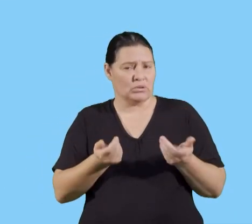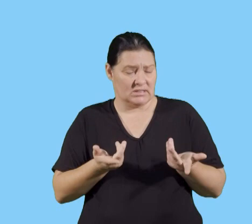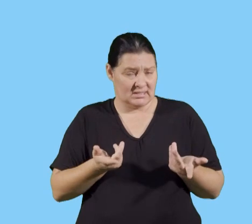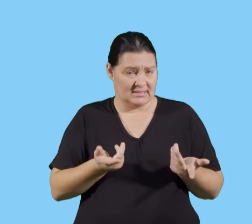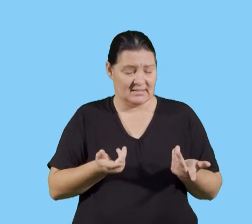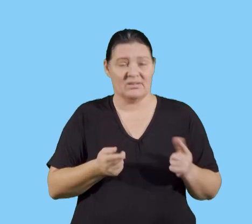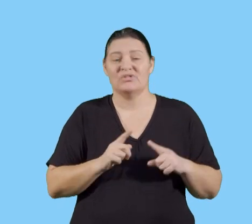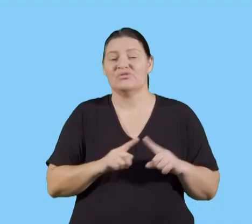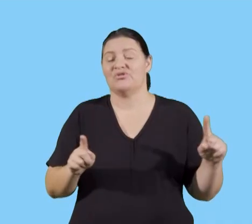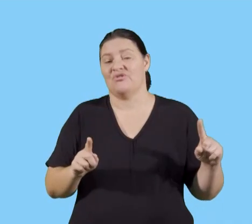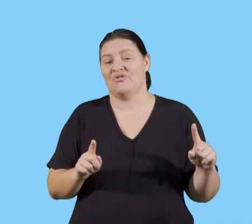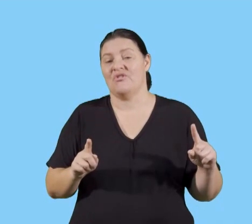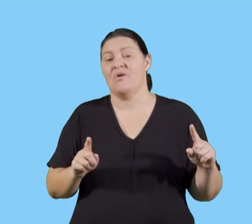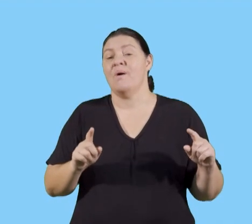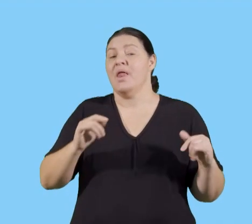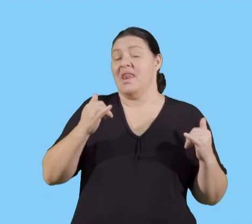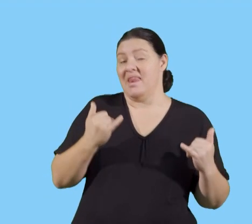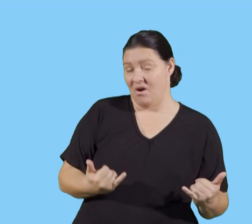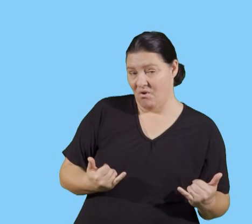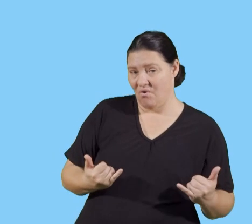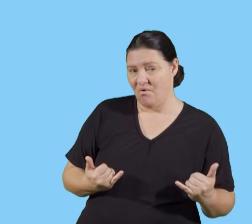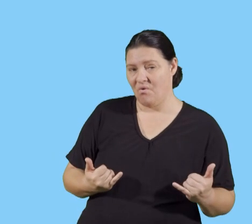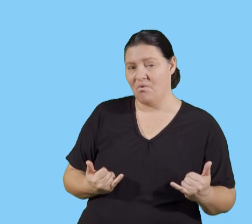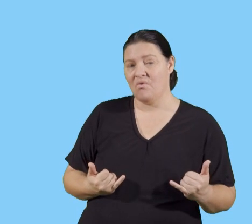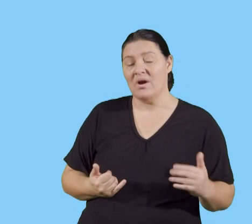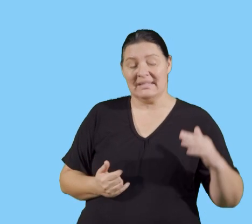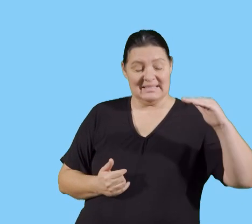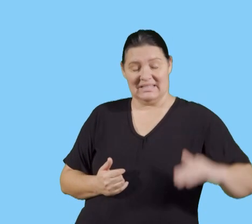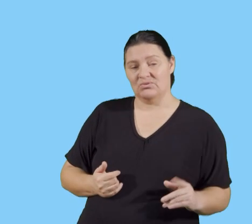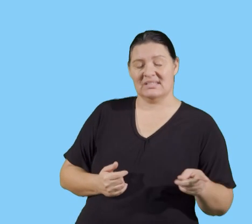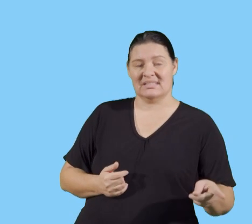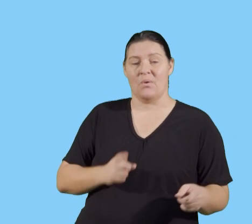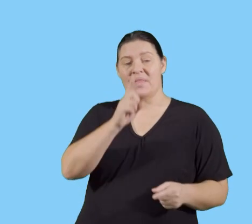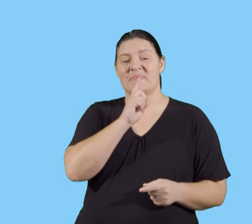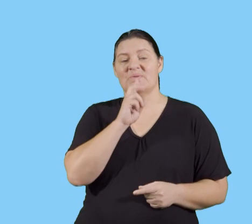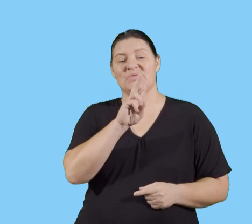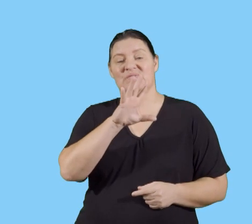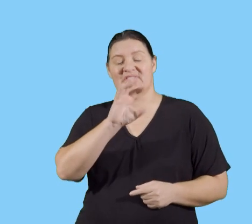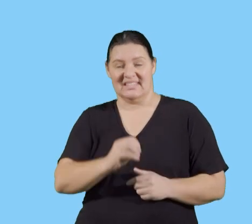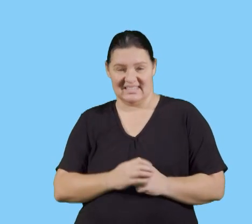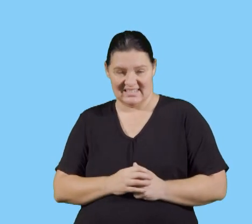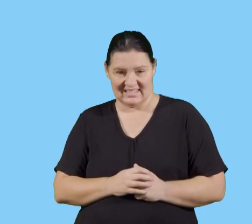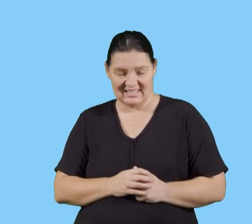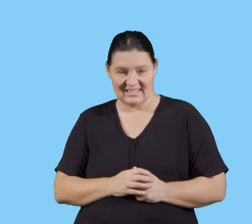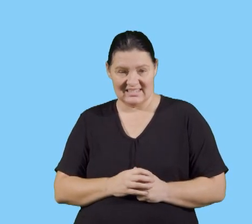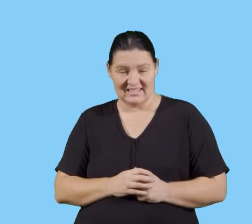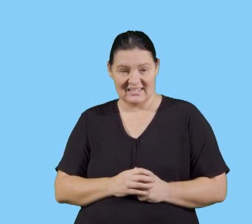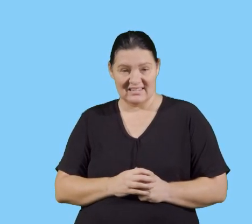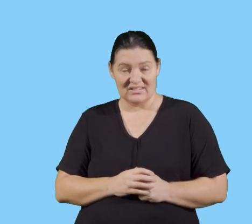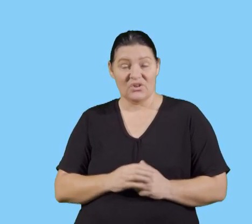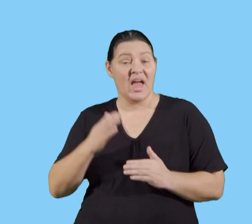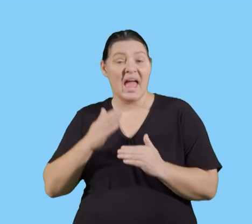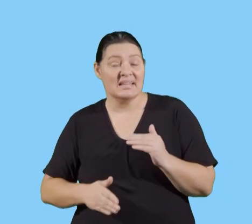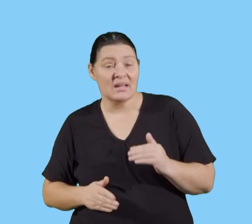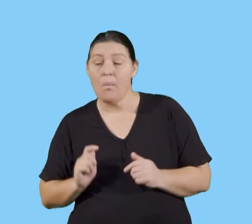we will now come and debit it. We are decreasing it now by 1,250. At the end of the day, we